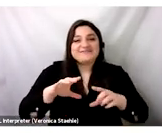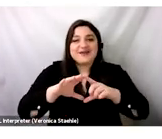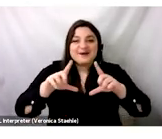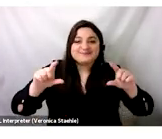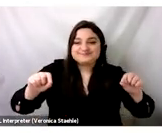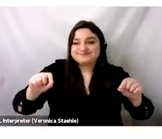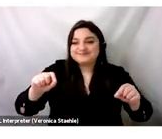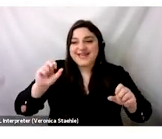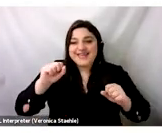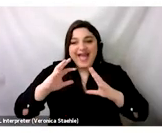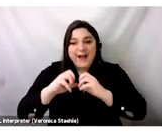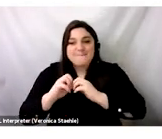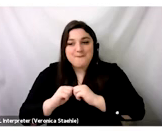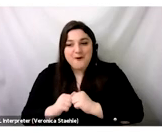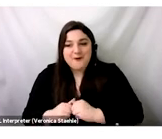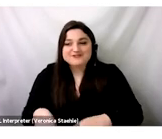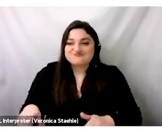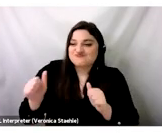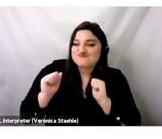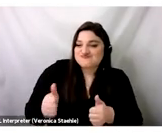packaging. Unfortunately,